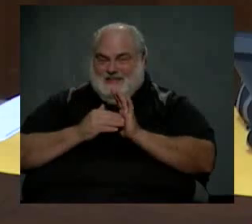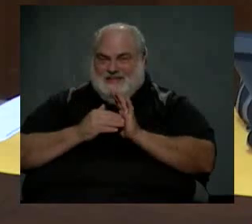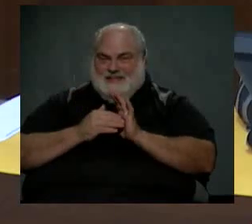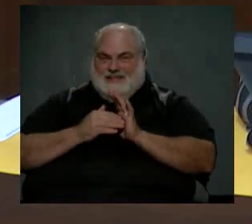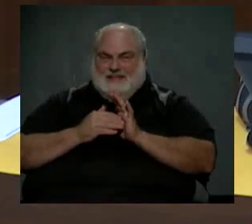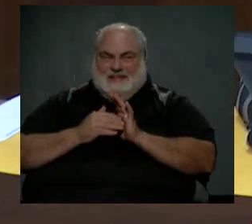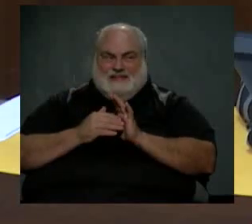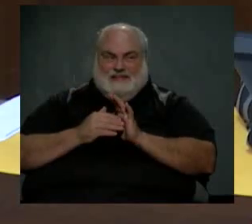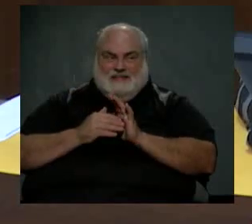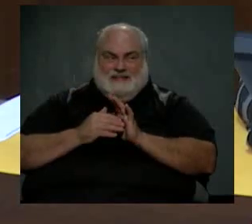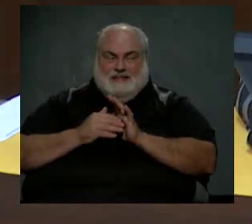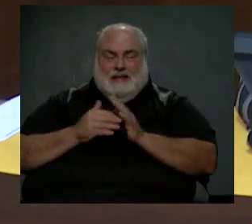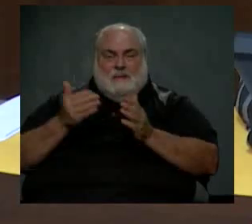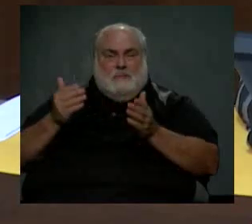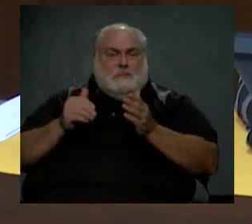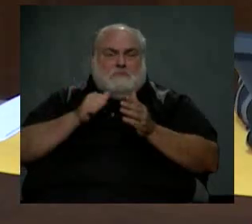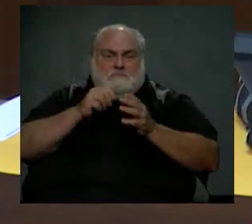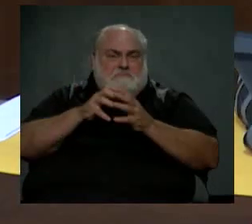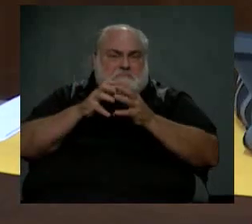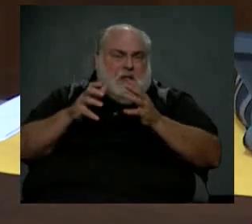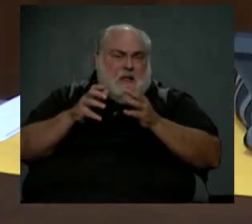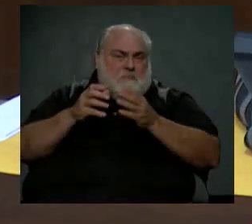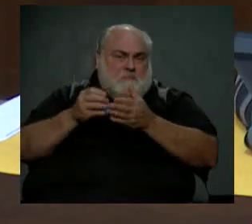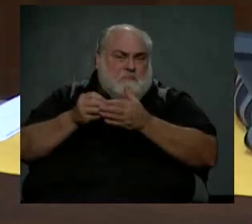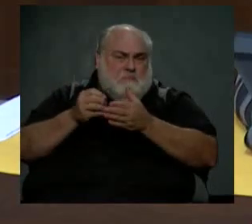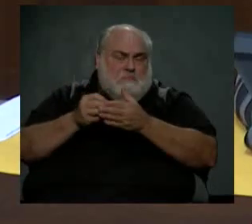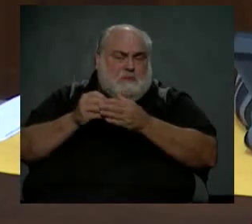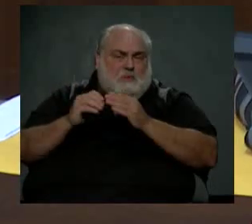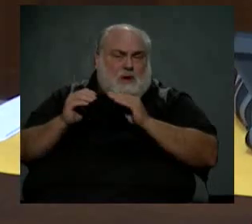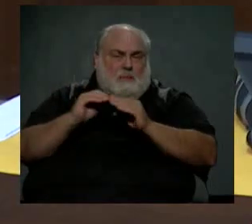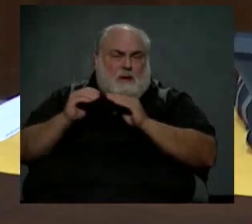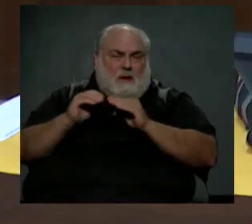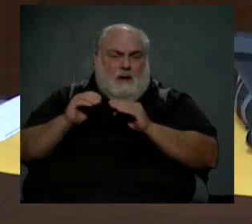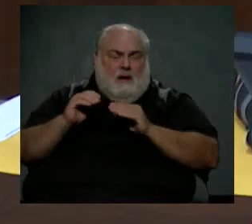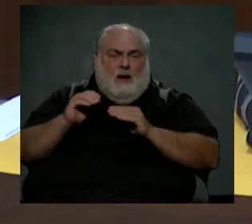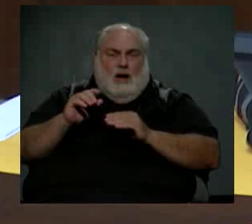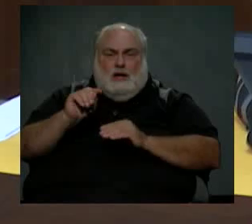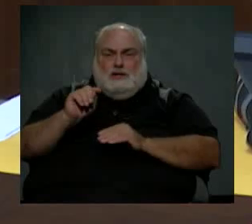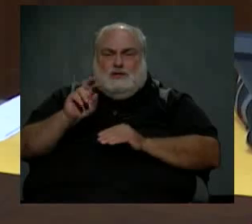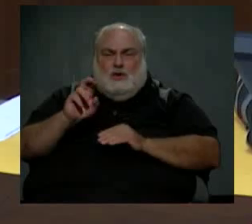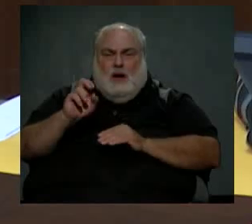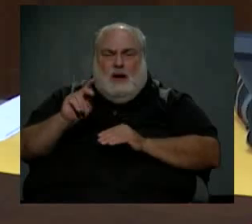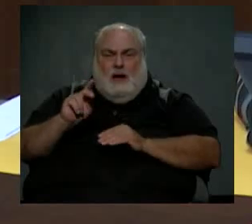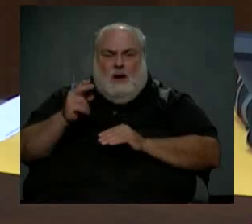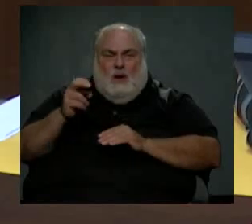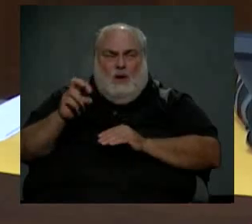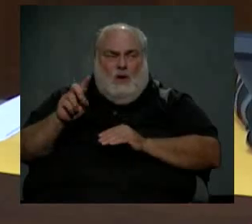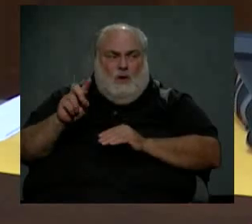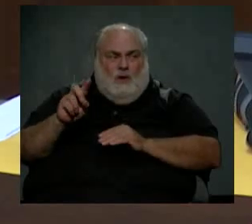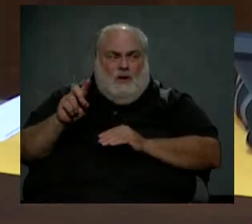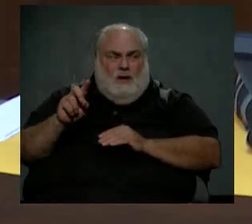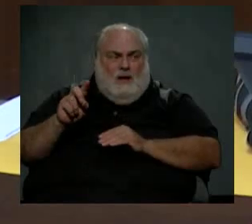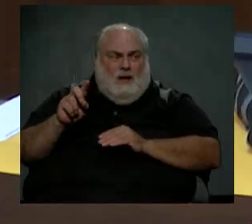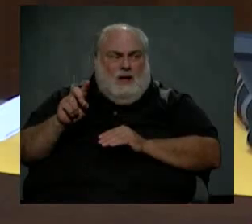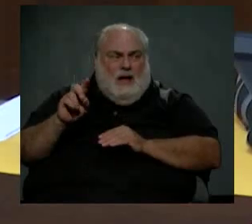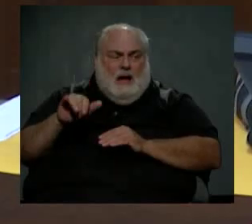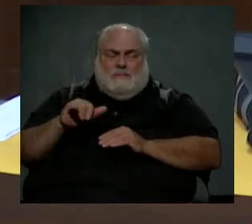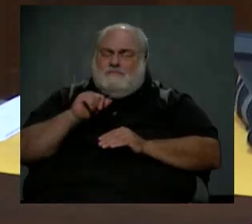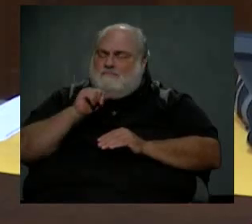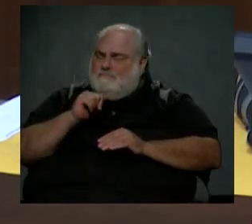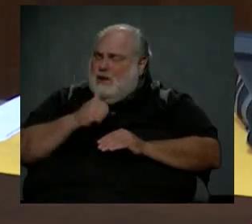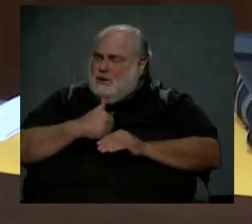this is not a lot of money to repair a link belt track hoe, but 130. Oh, that's not you. I'm sorry,